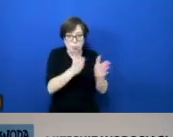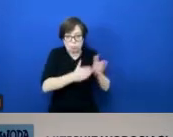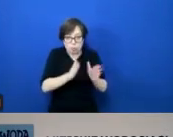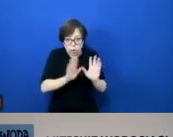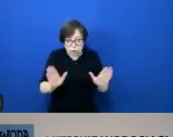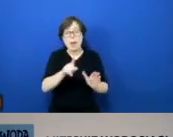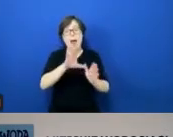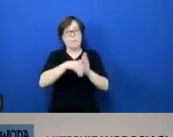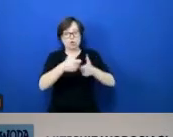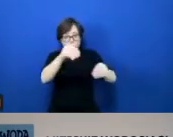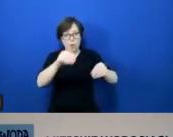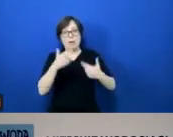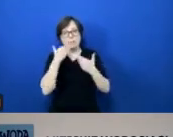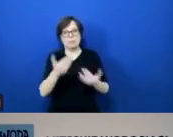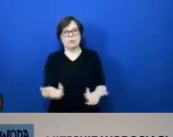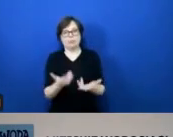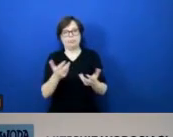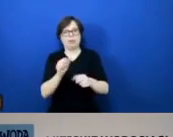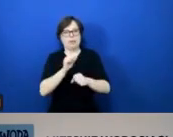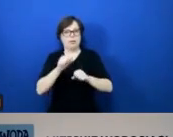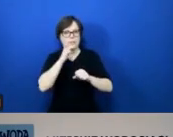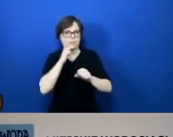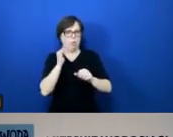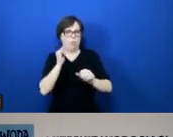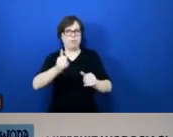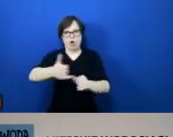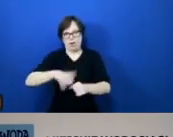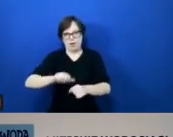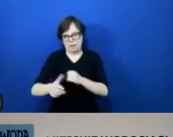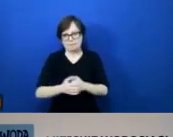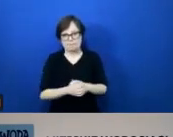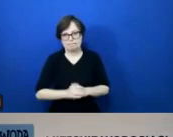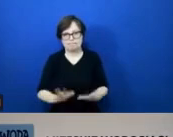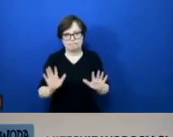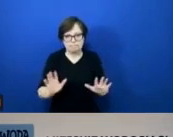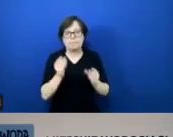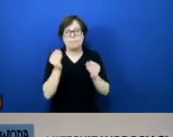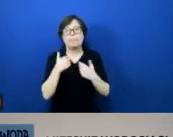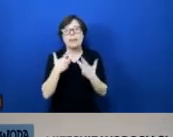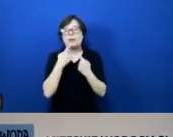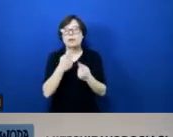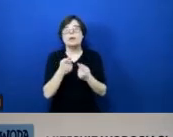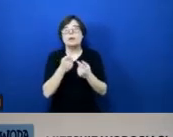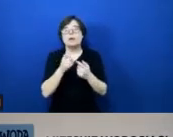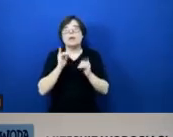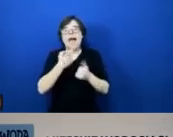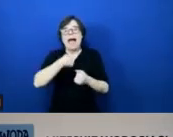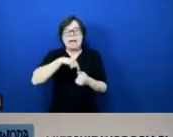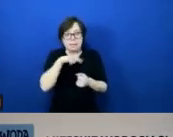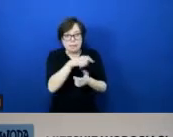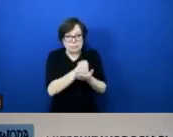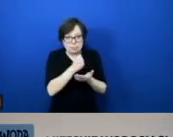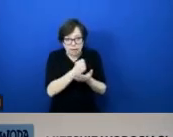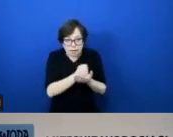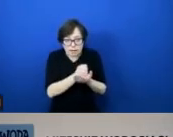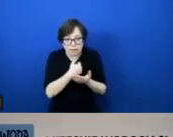and the city provides this green infrastructure, greenery works. We also want to show how we approach